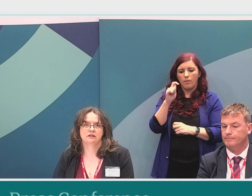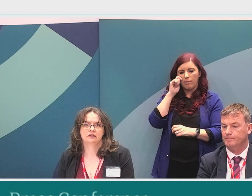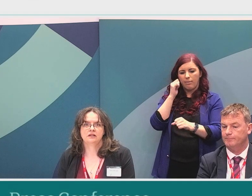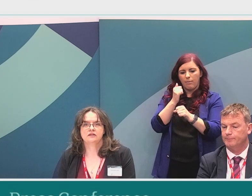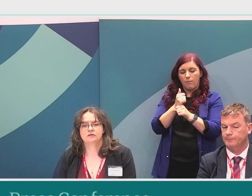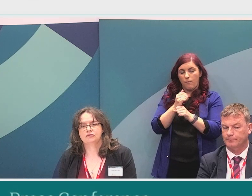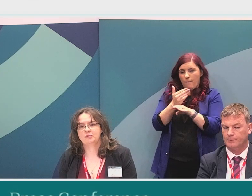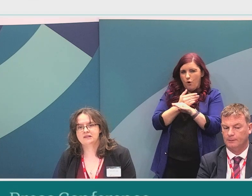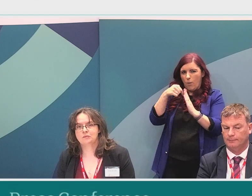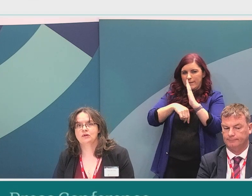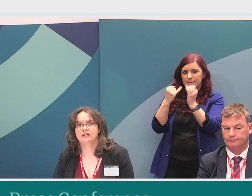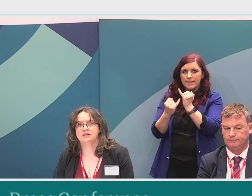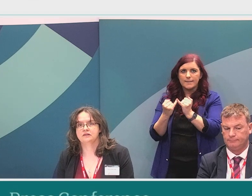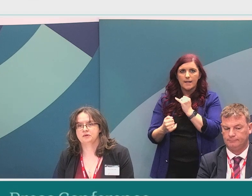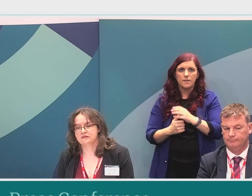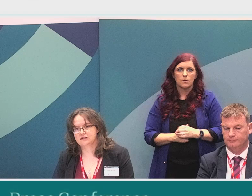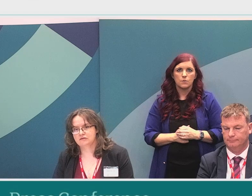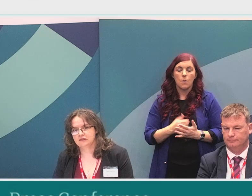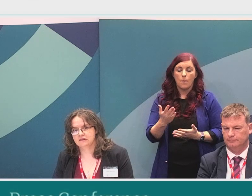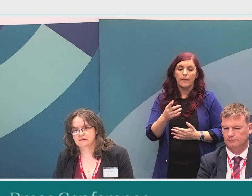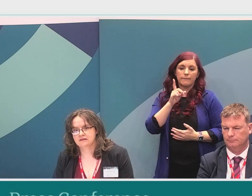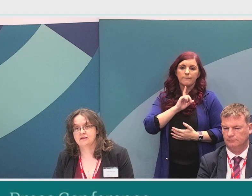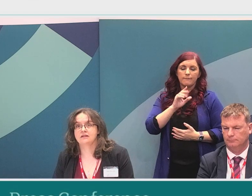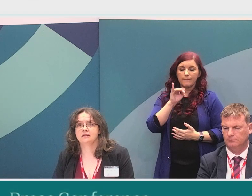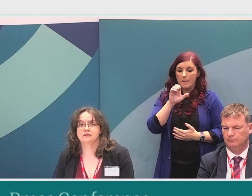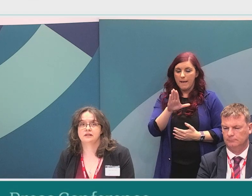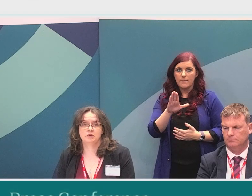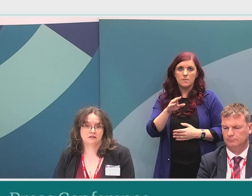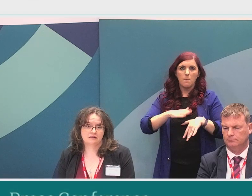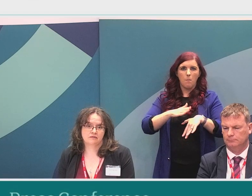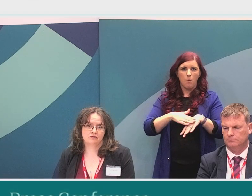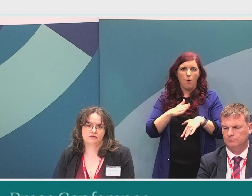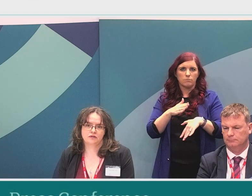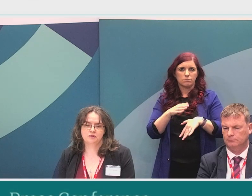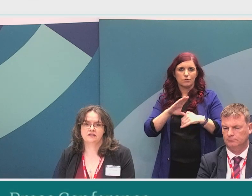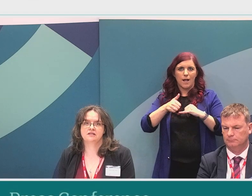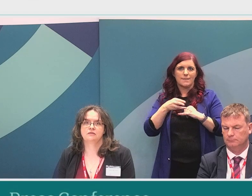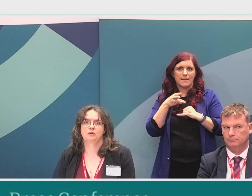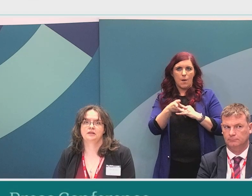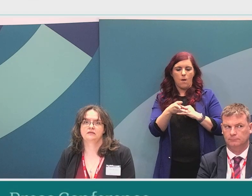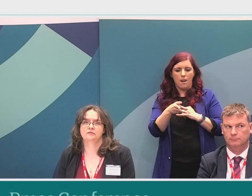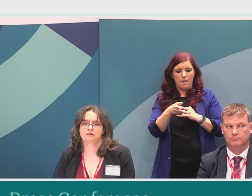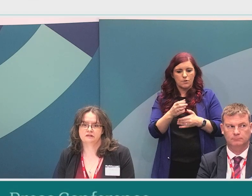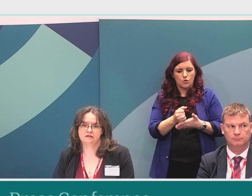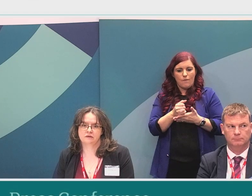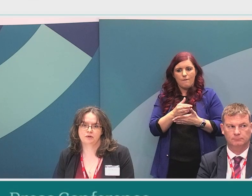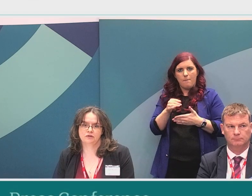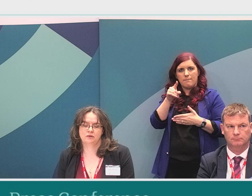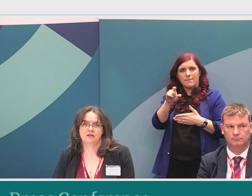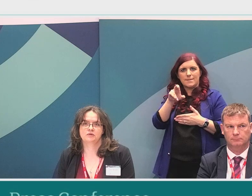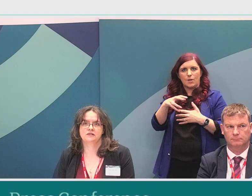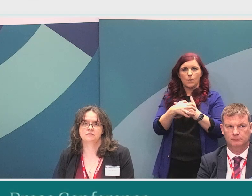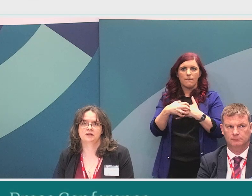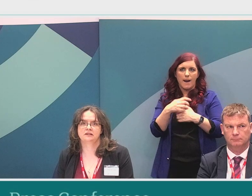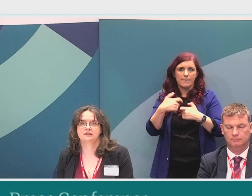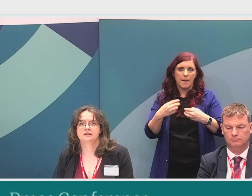today. So females are more likely to experience sexual violence at a higher level than males. So 52% of women have experienced this compared to